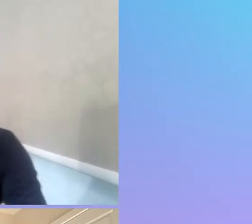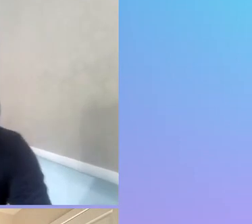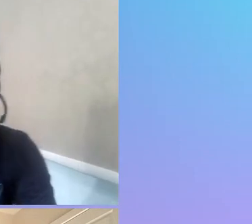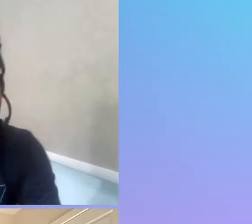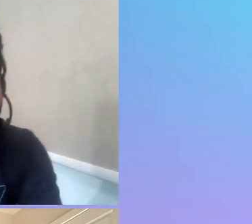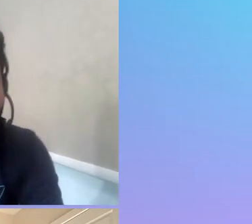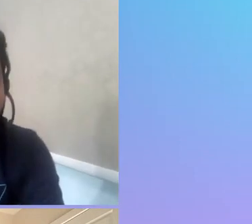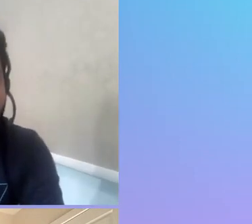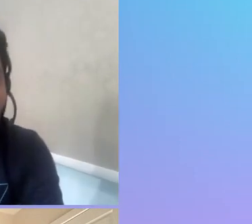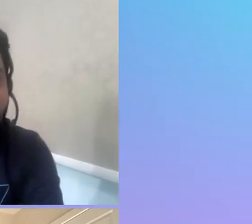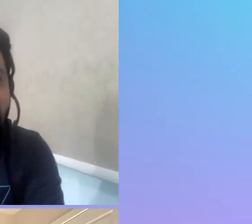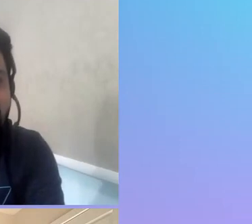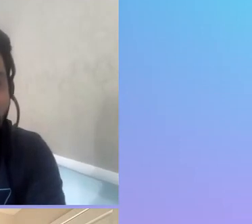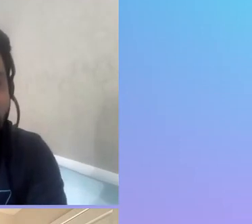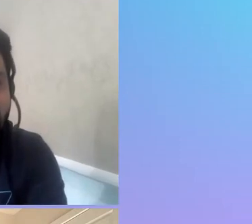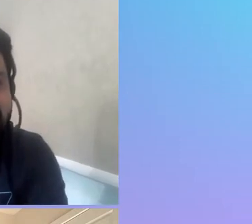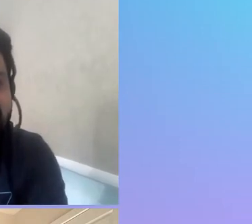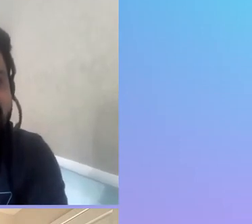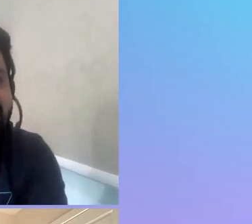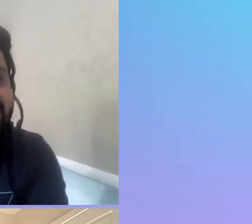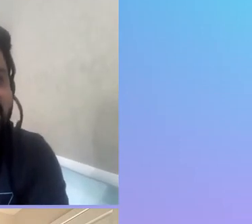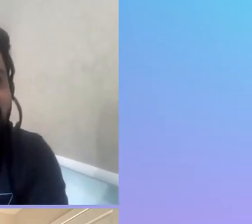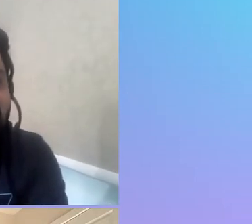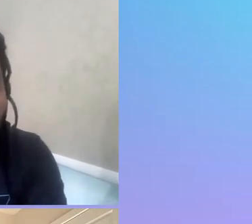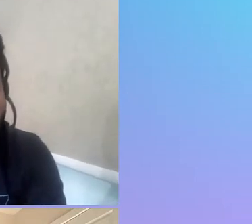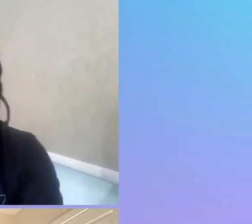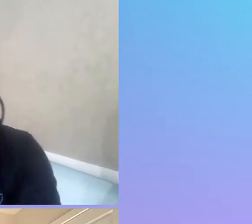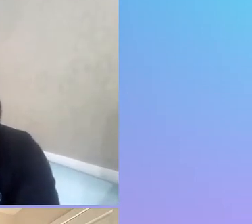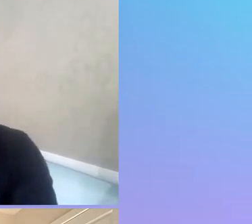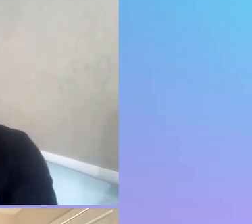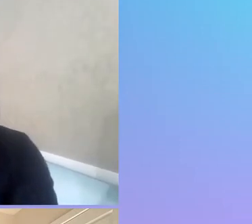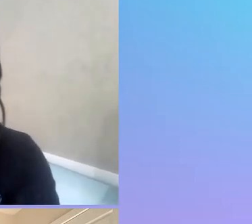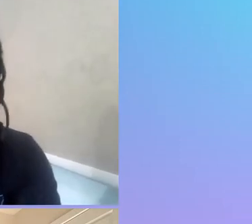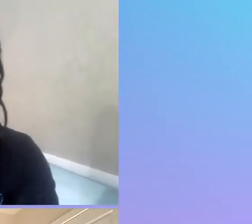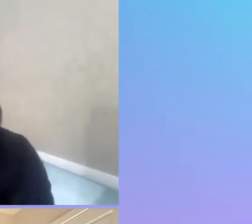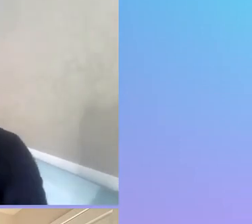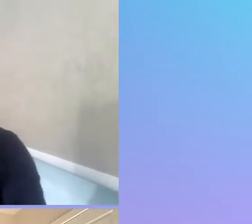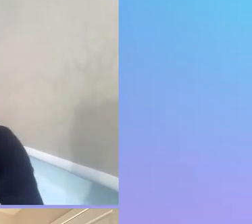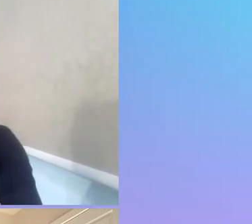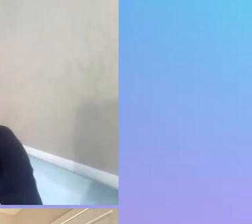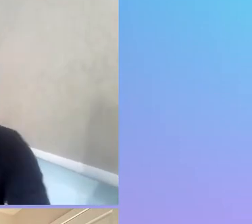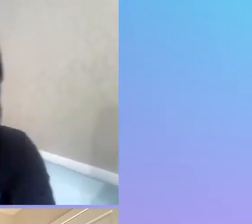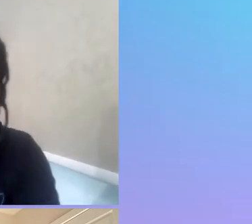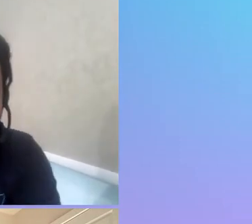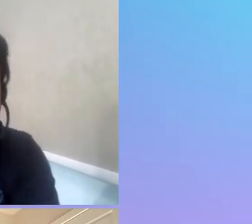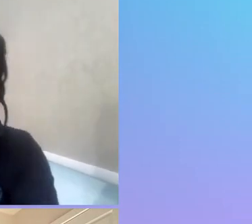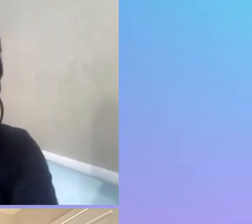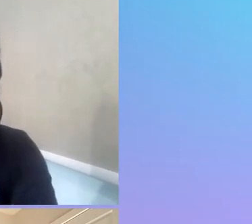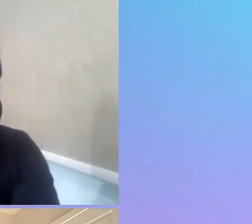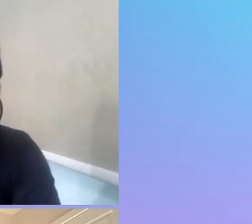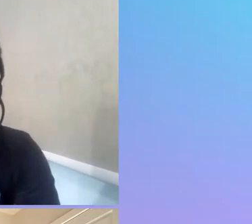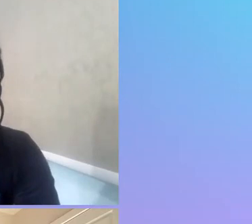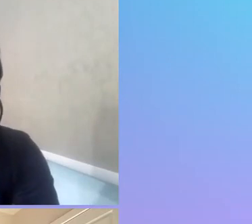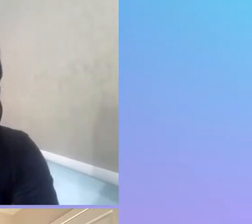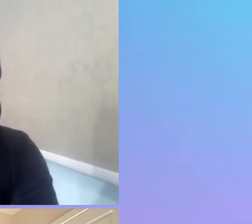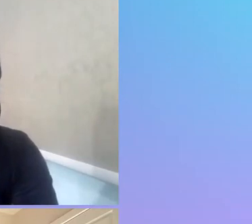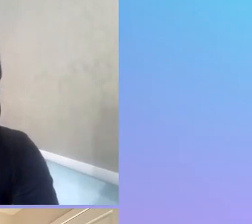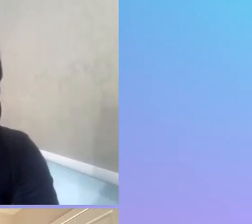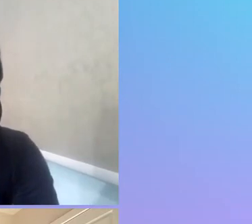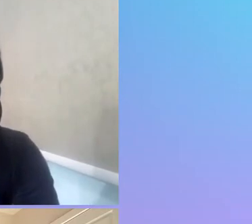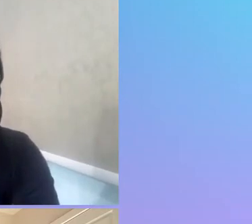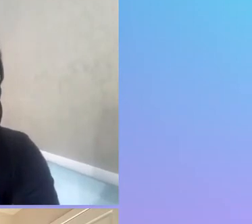me pick the question. So the question is on again dragon movement. So the user asked, is dragon